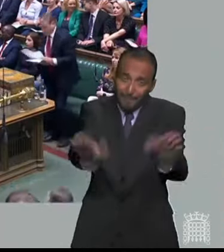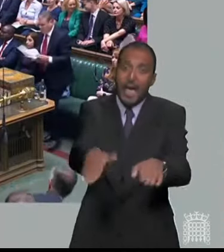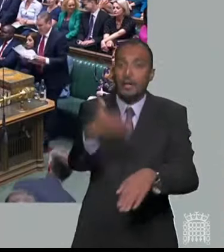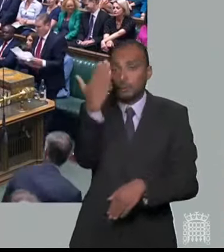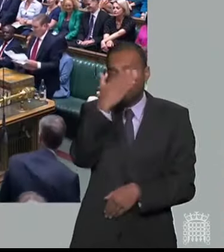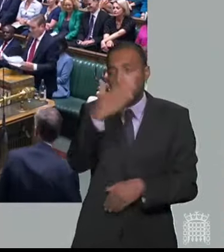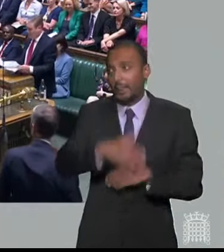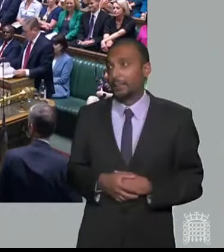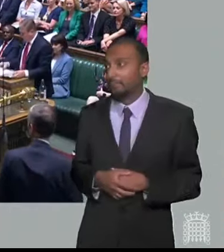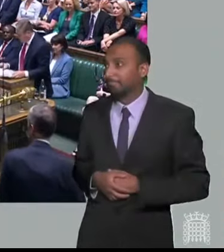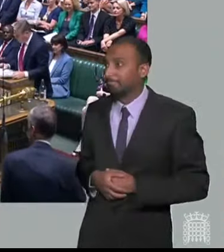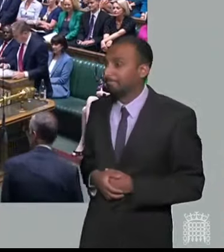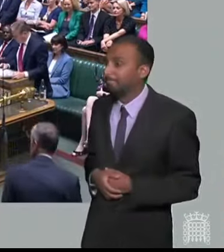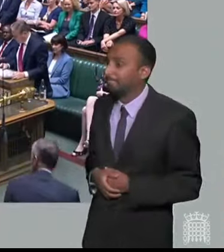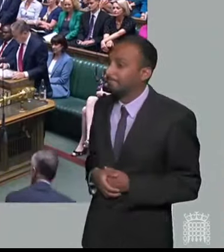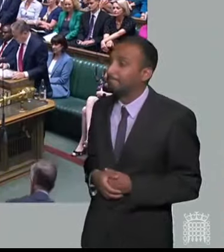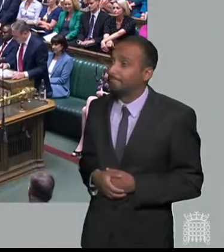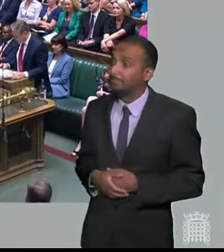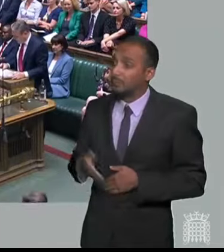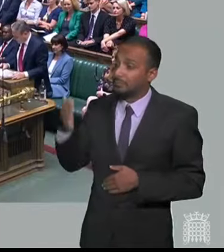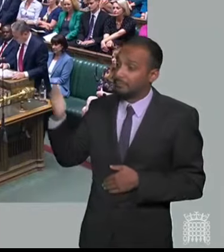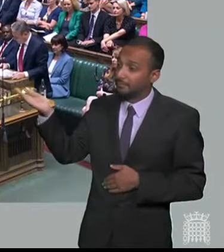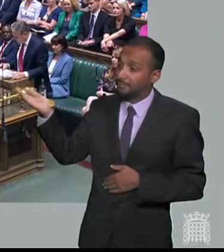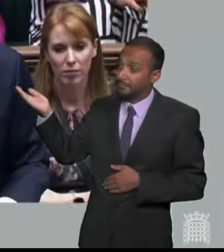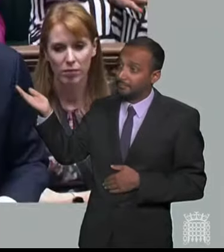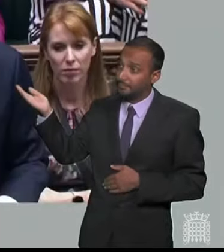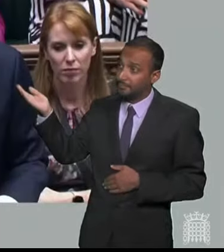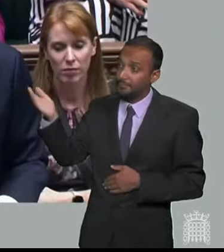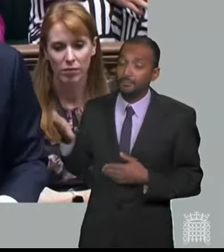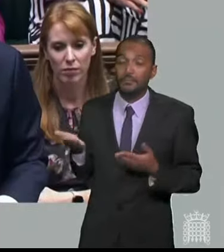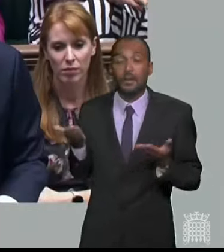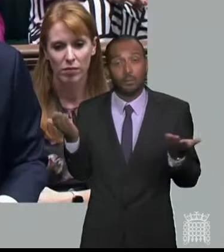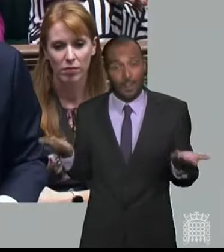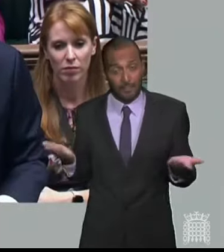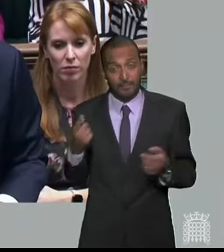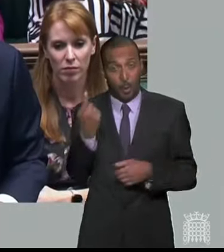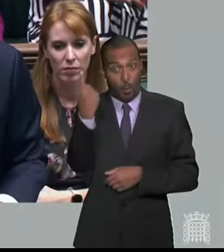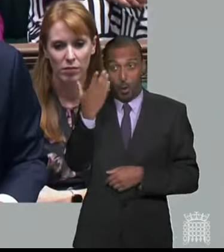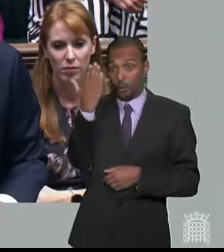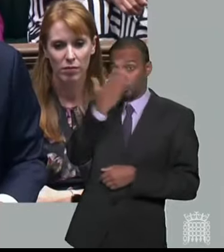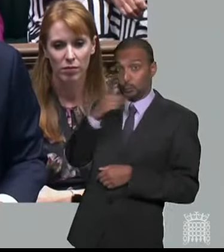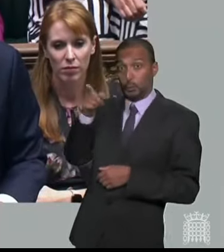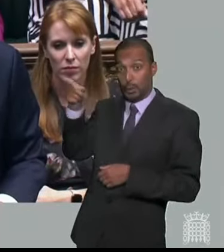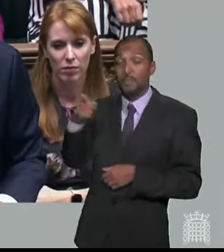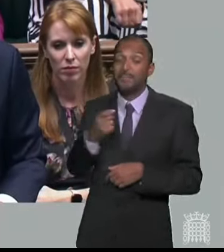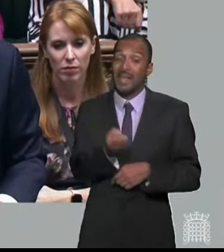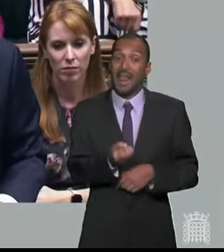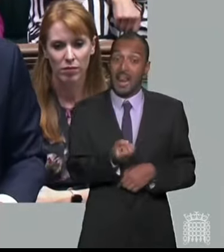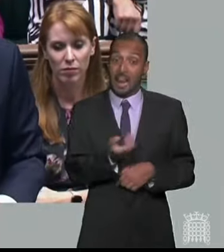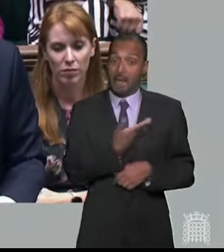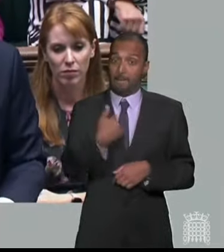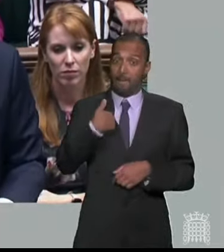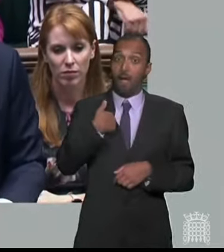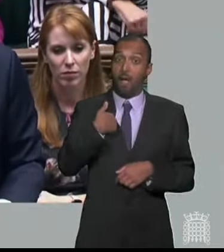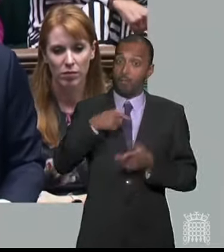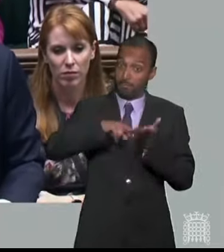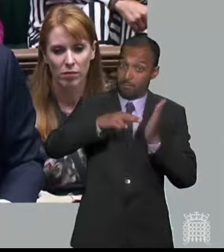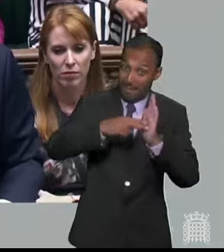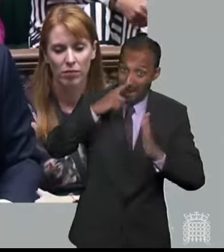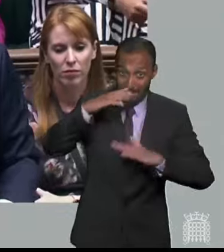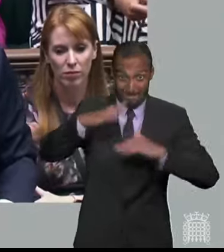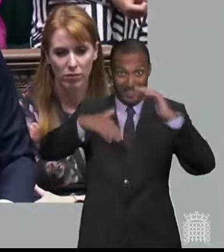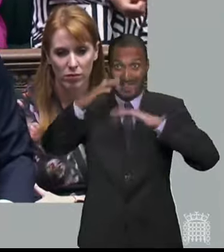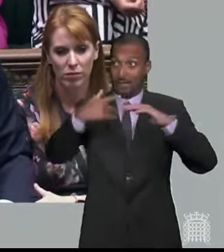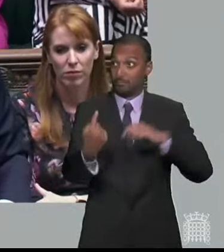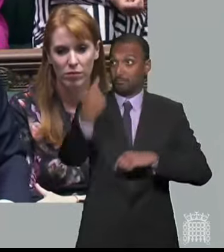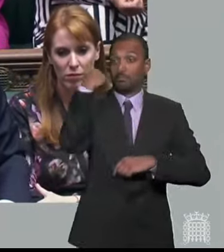Starmer. Well, Mr. Speaker, Wood Green Academy in Sandwell was on Labour's building list in 2010. They scrapped it, and